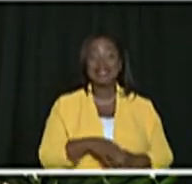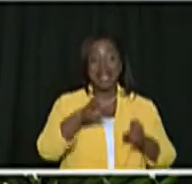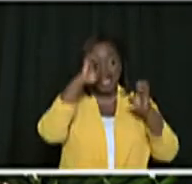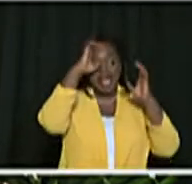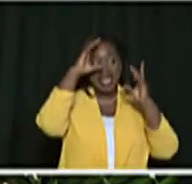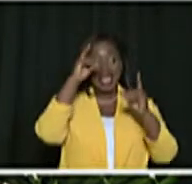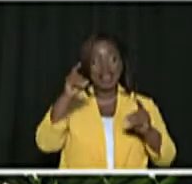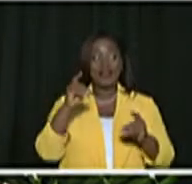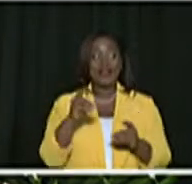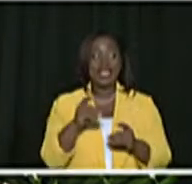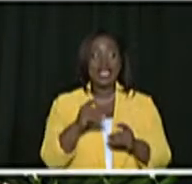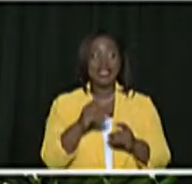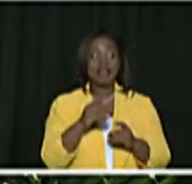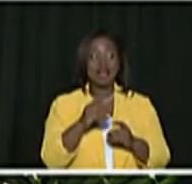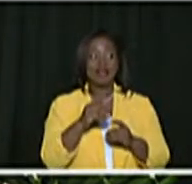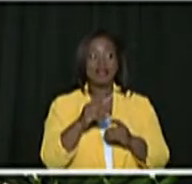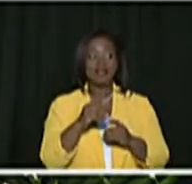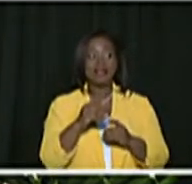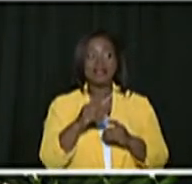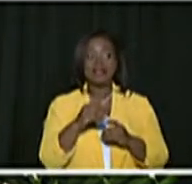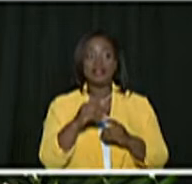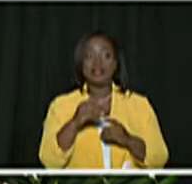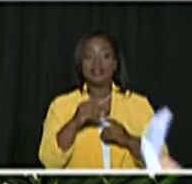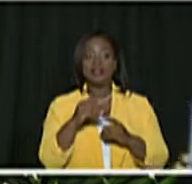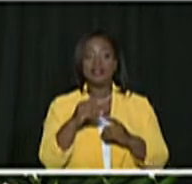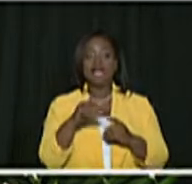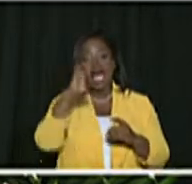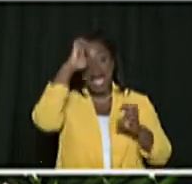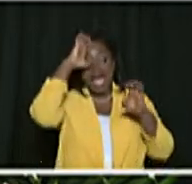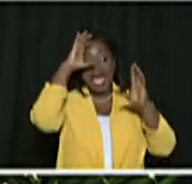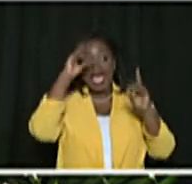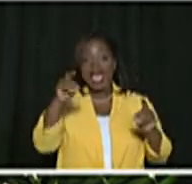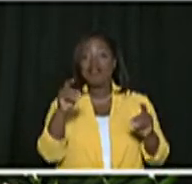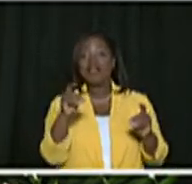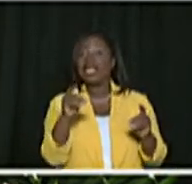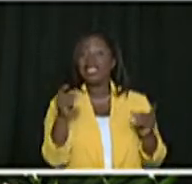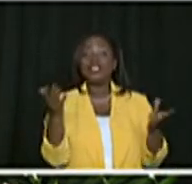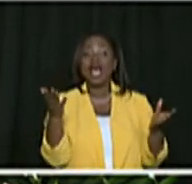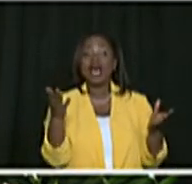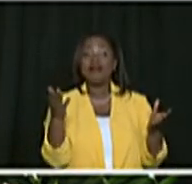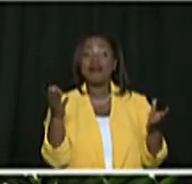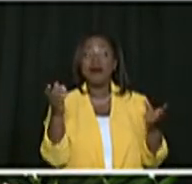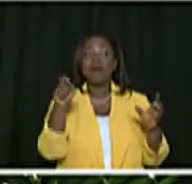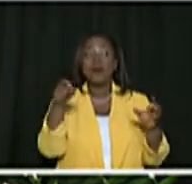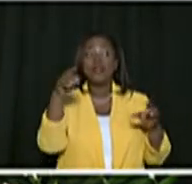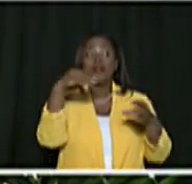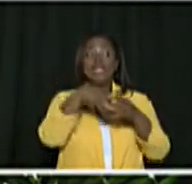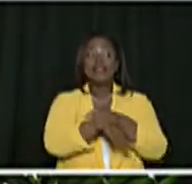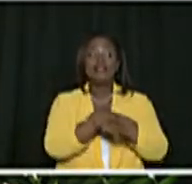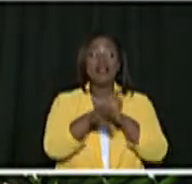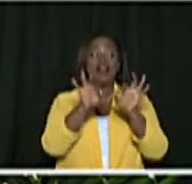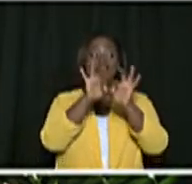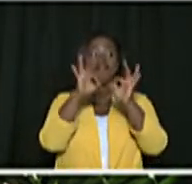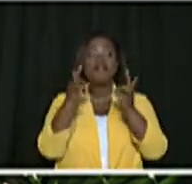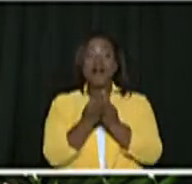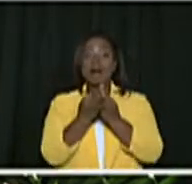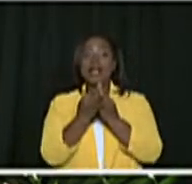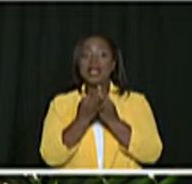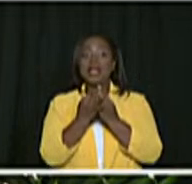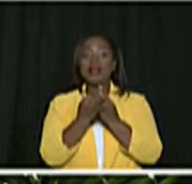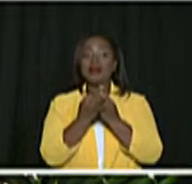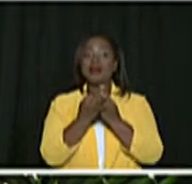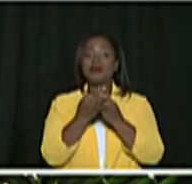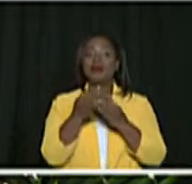of the government and the schools. Education is now the purview of families. And I've always said it, we cannot have a proper